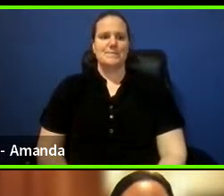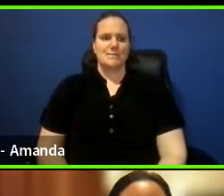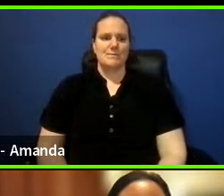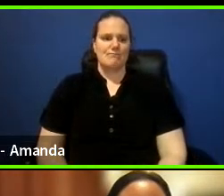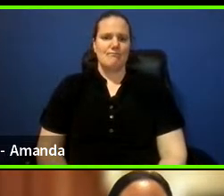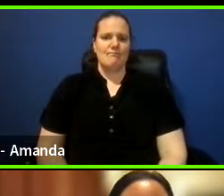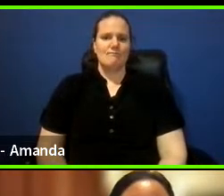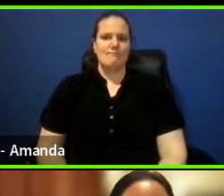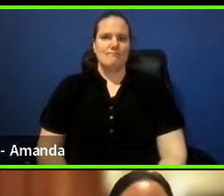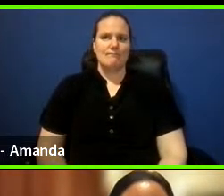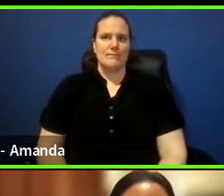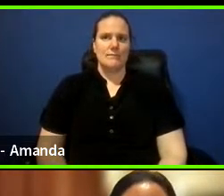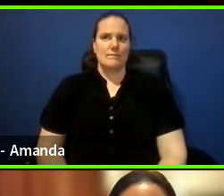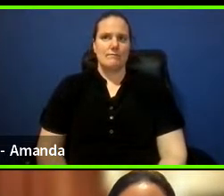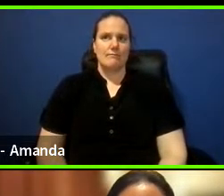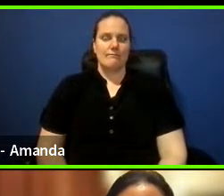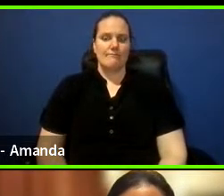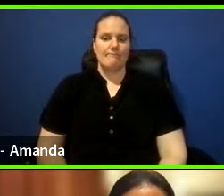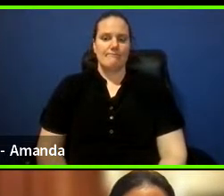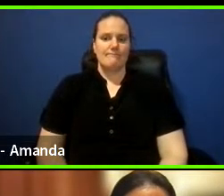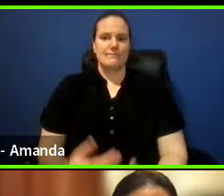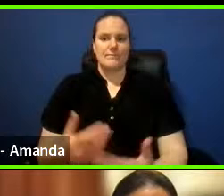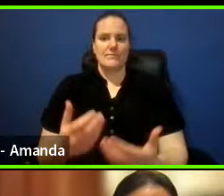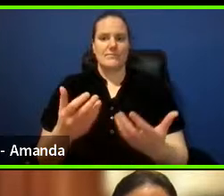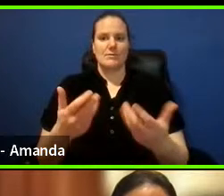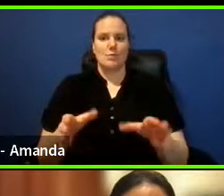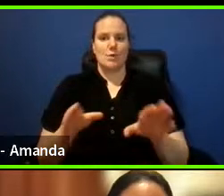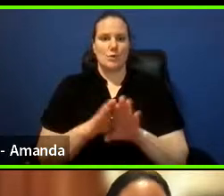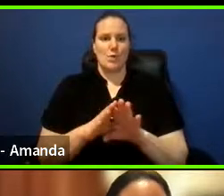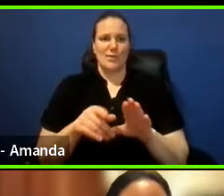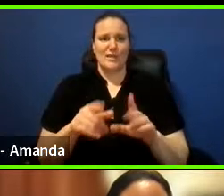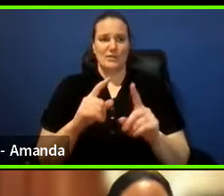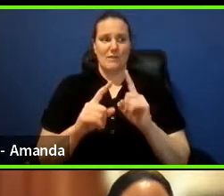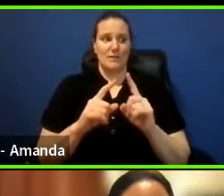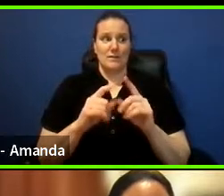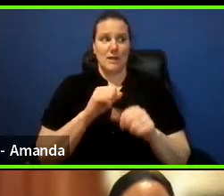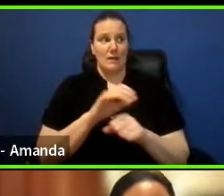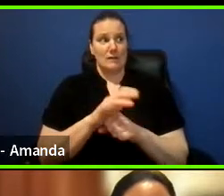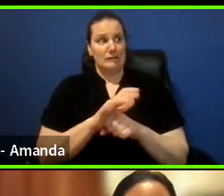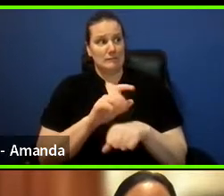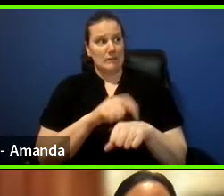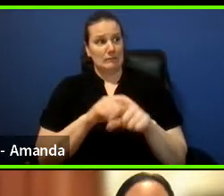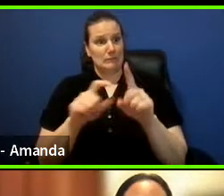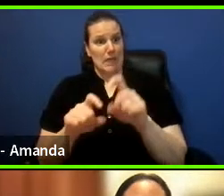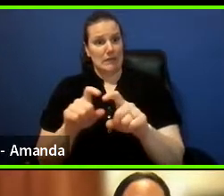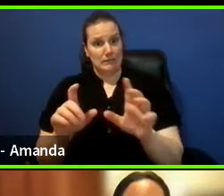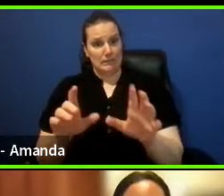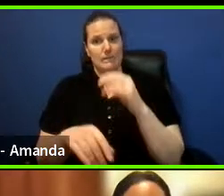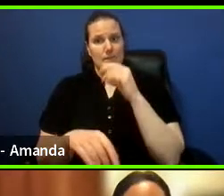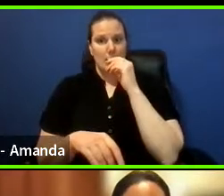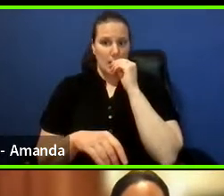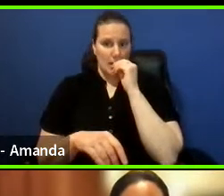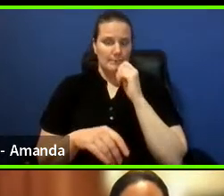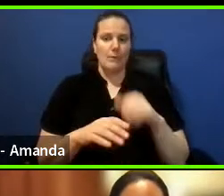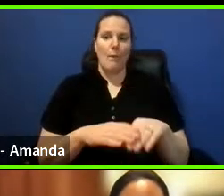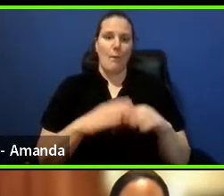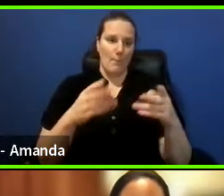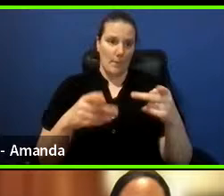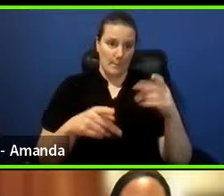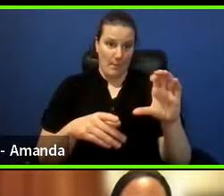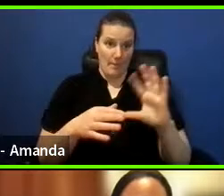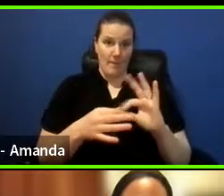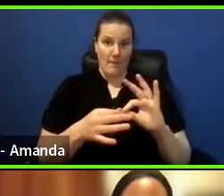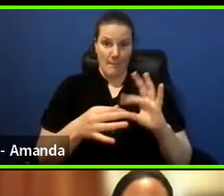All right, well, I don't want to shut down the conversation or not give folks enough time to ask questions. So why don't we go ahead and open up public